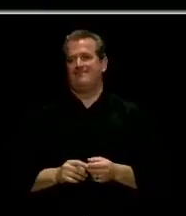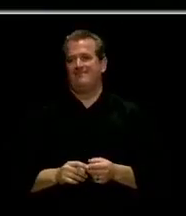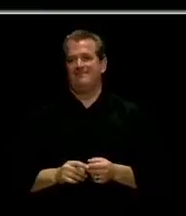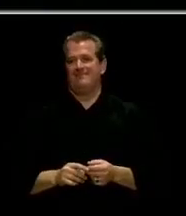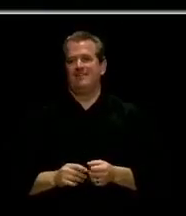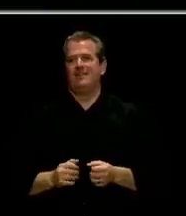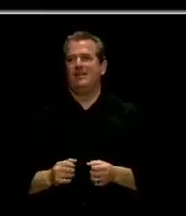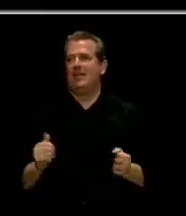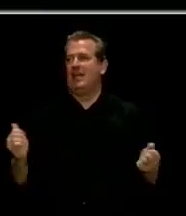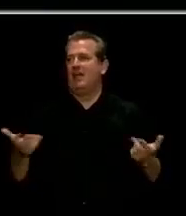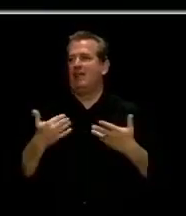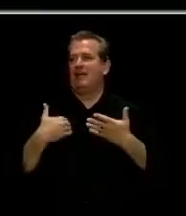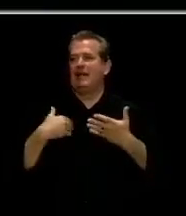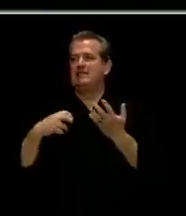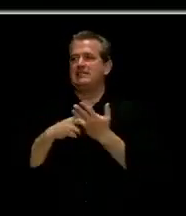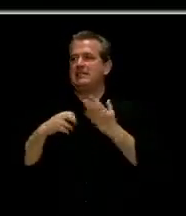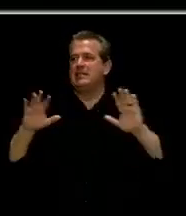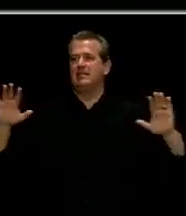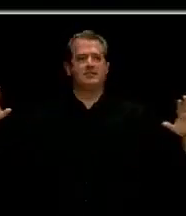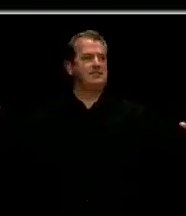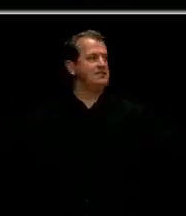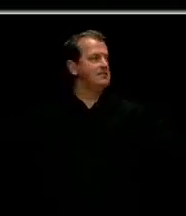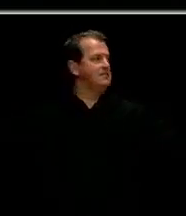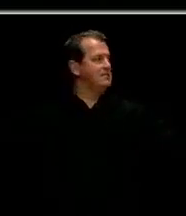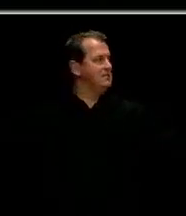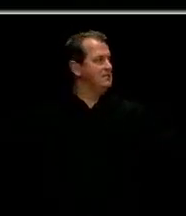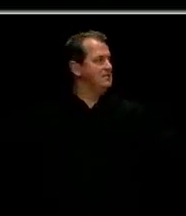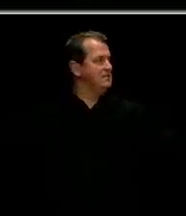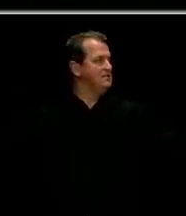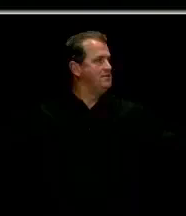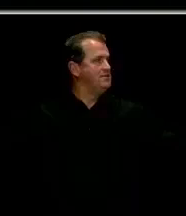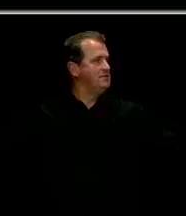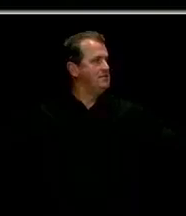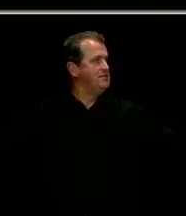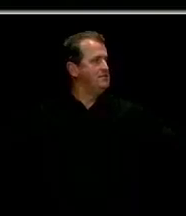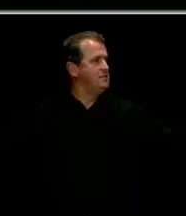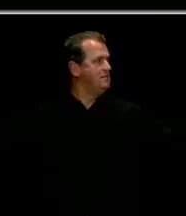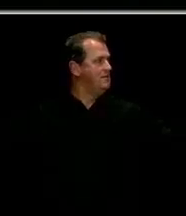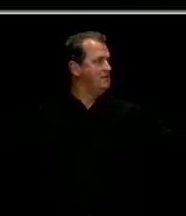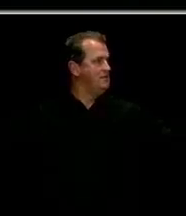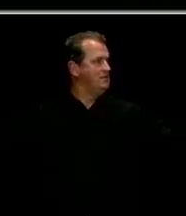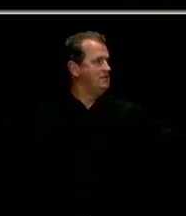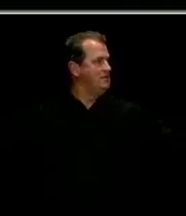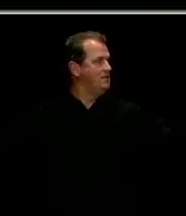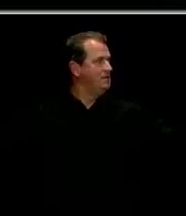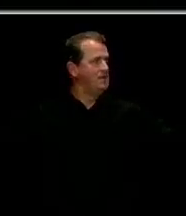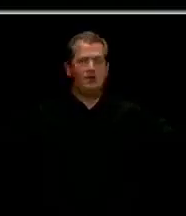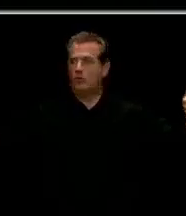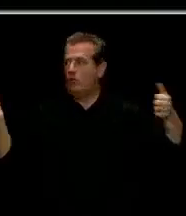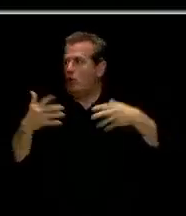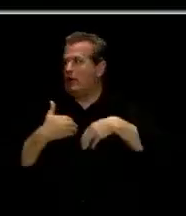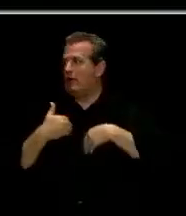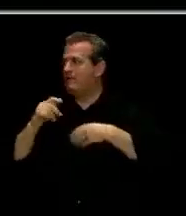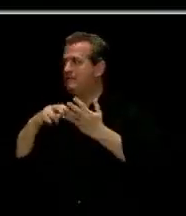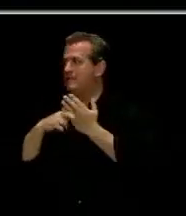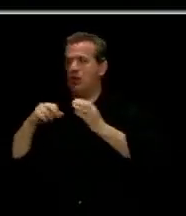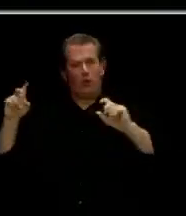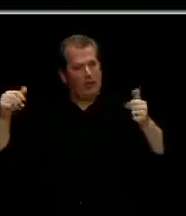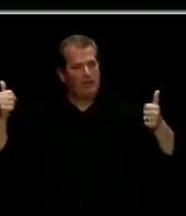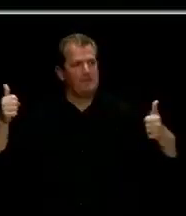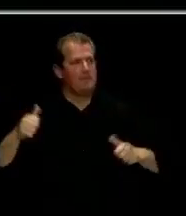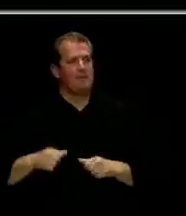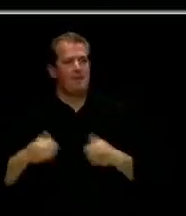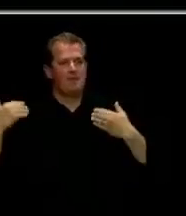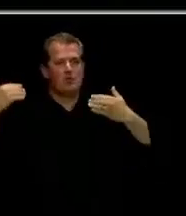has a ticket? Who else needs a ticket? Not has a ticket. Do you need a ticket, ma'am? I think they got it all. Okay, I think we have it